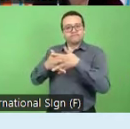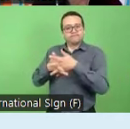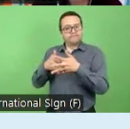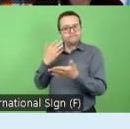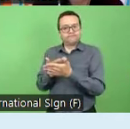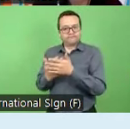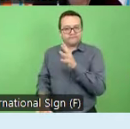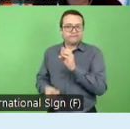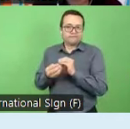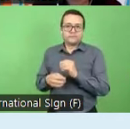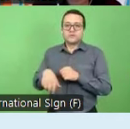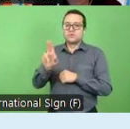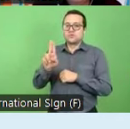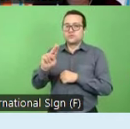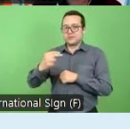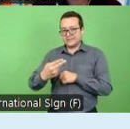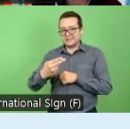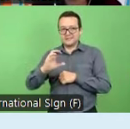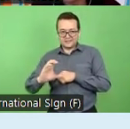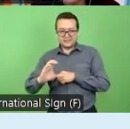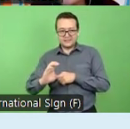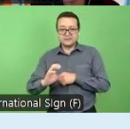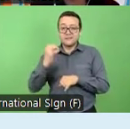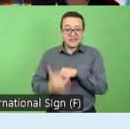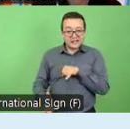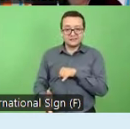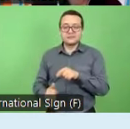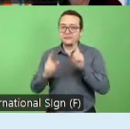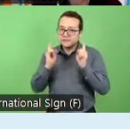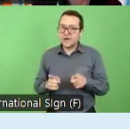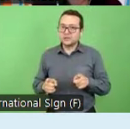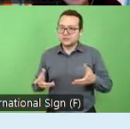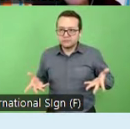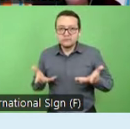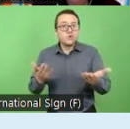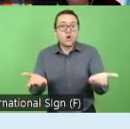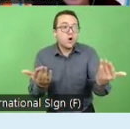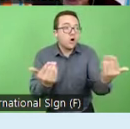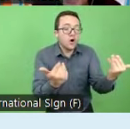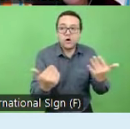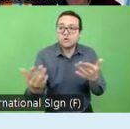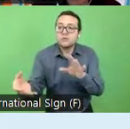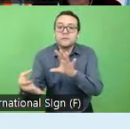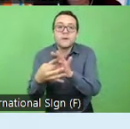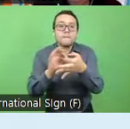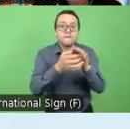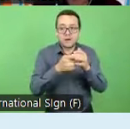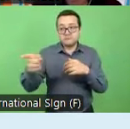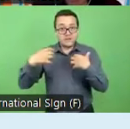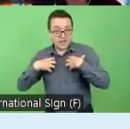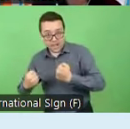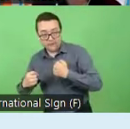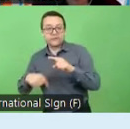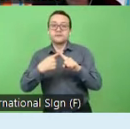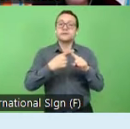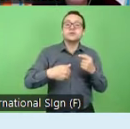need to foster data interoperability. We need to link data from different sectors such as health, social protection, and finance to